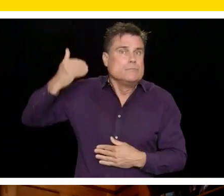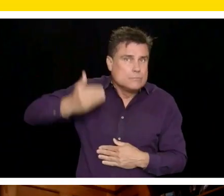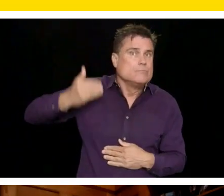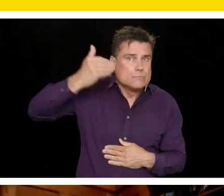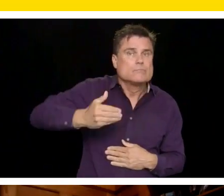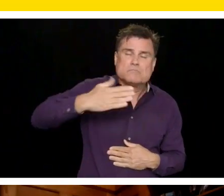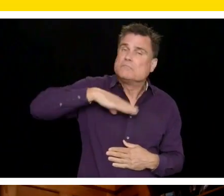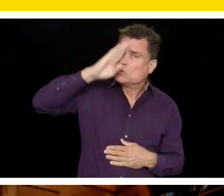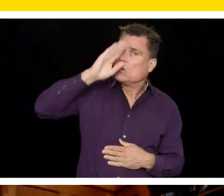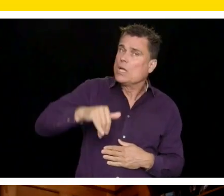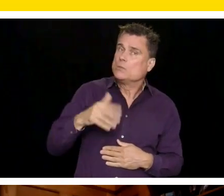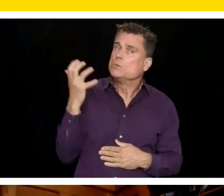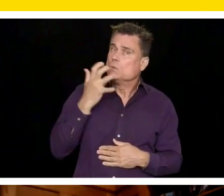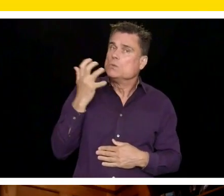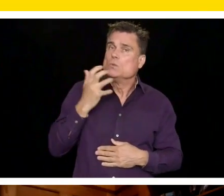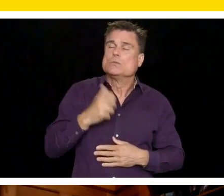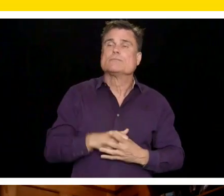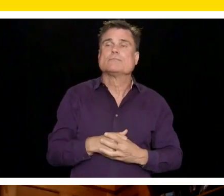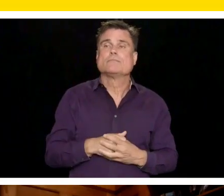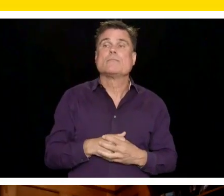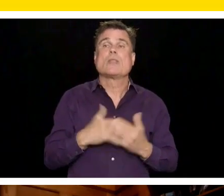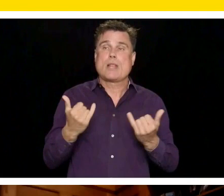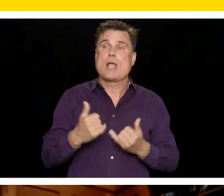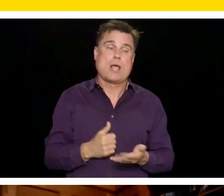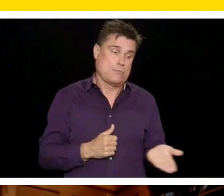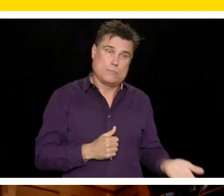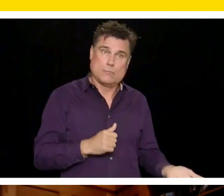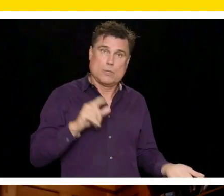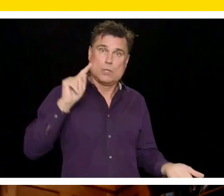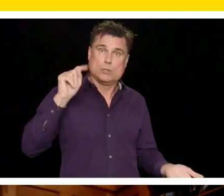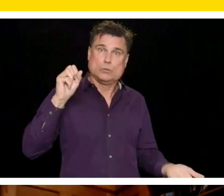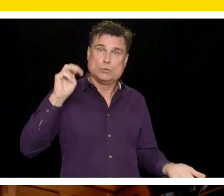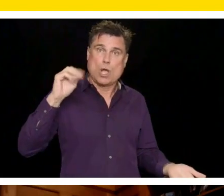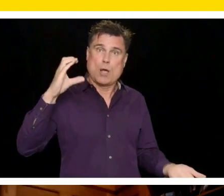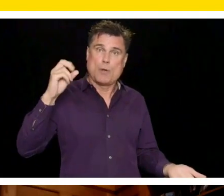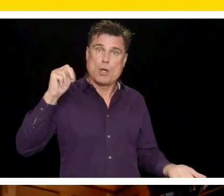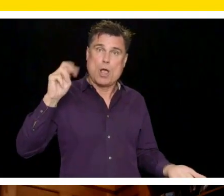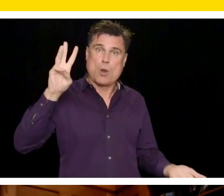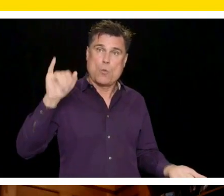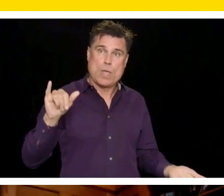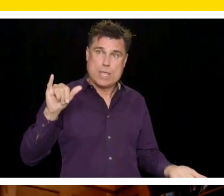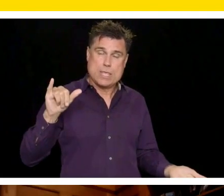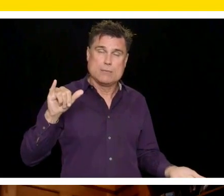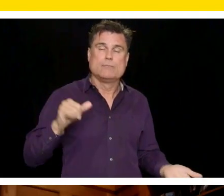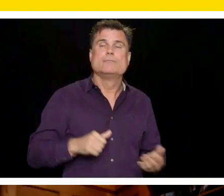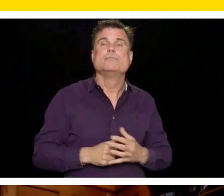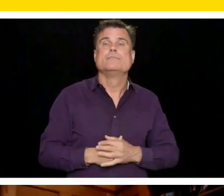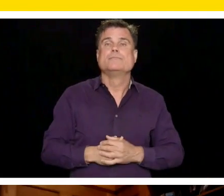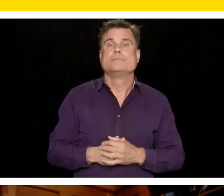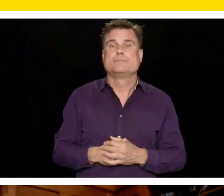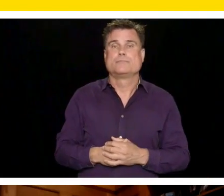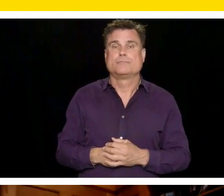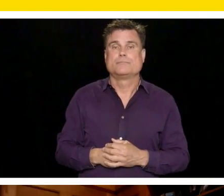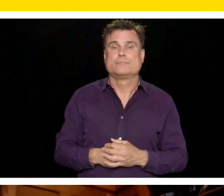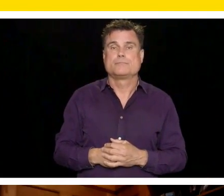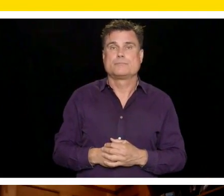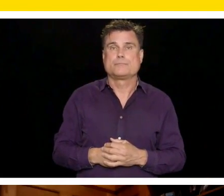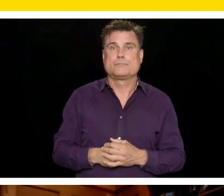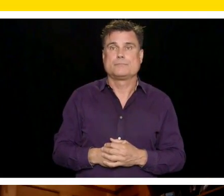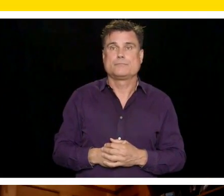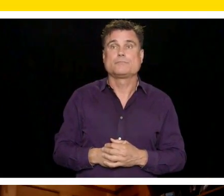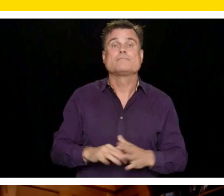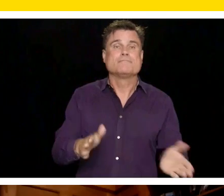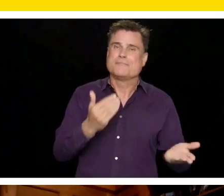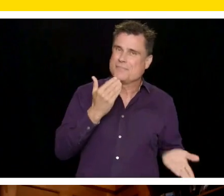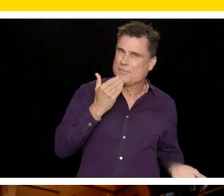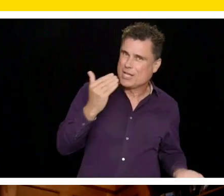to Tom Conroy to share a few words. Thank you, MLA Sims and Minister Mangal, for your introductions. I am Tom Conway. I'm the